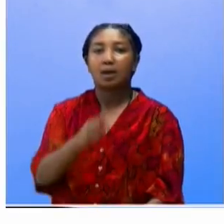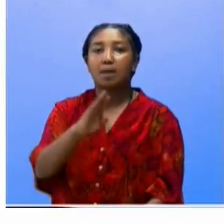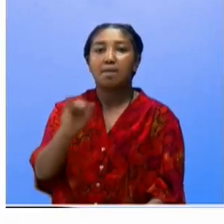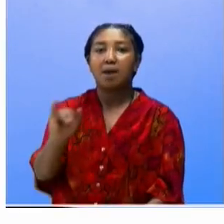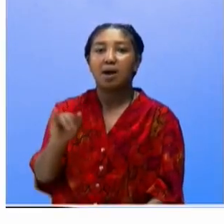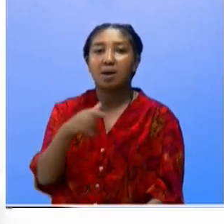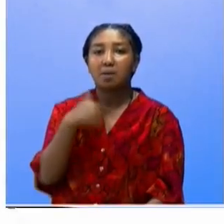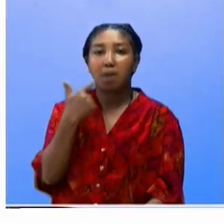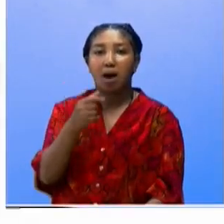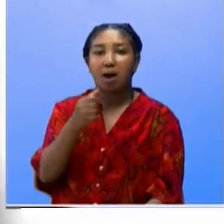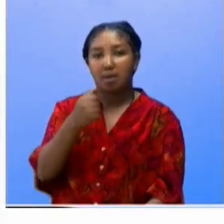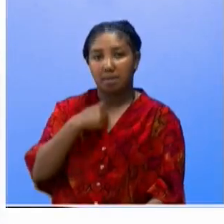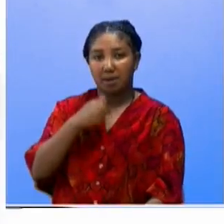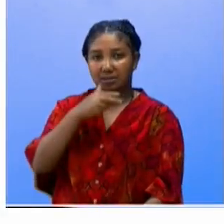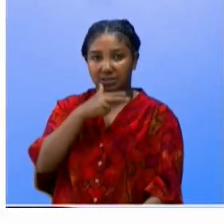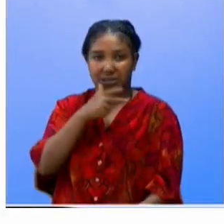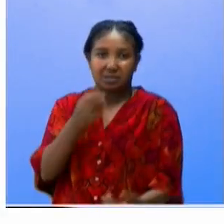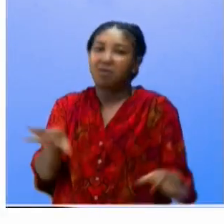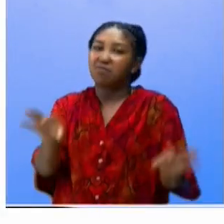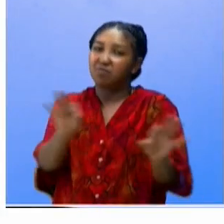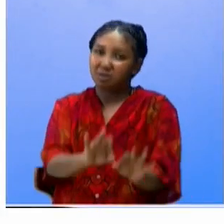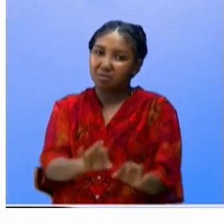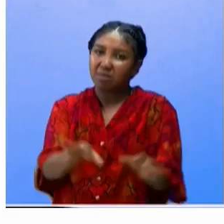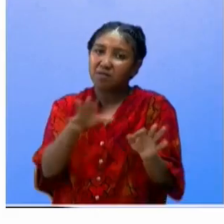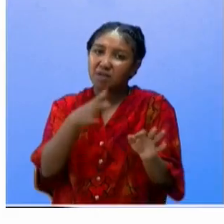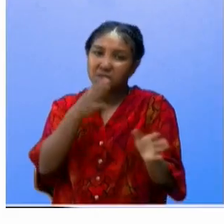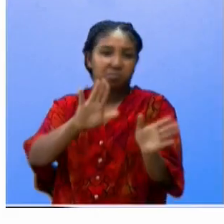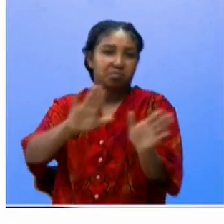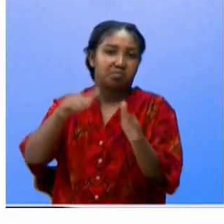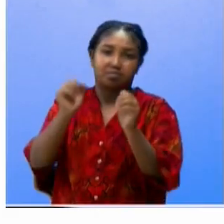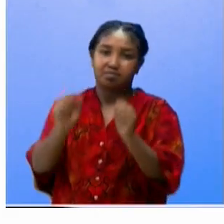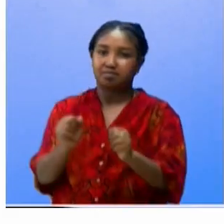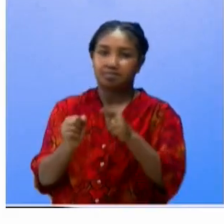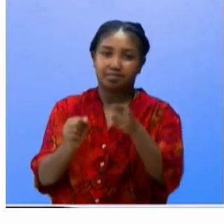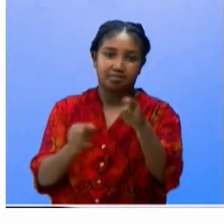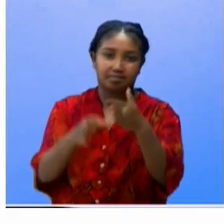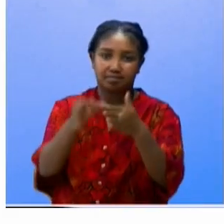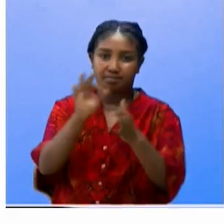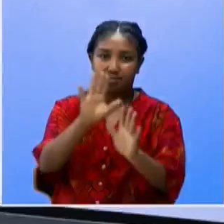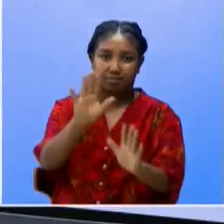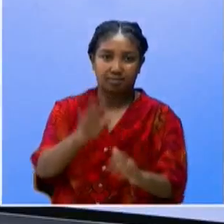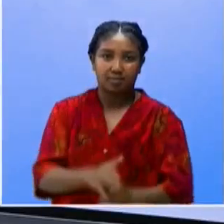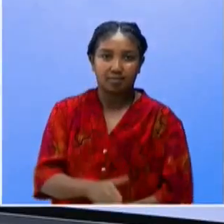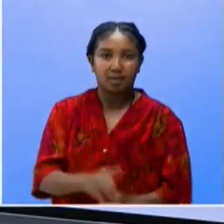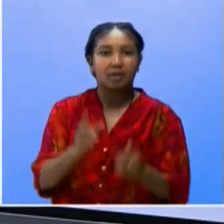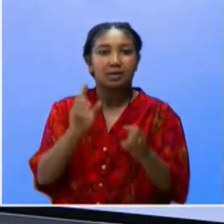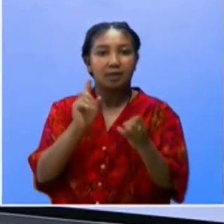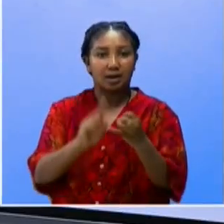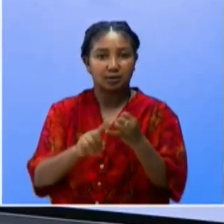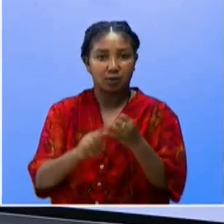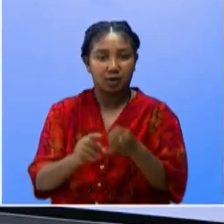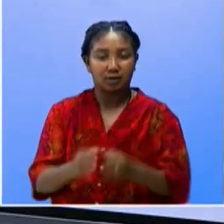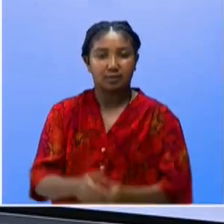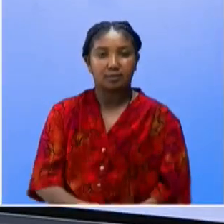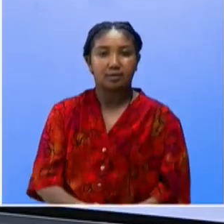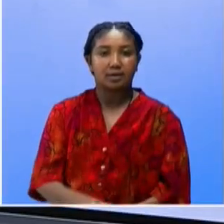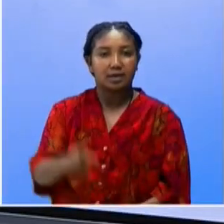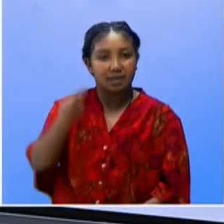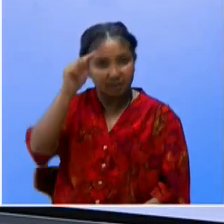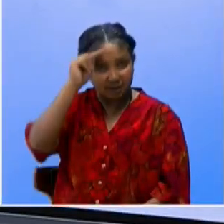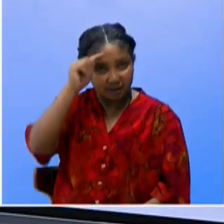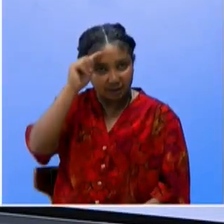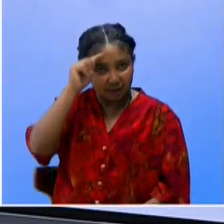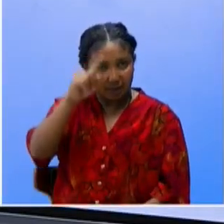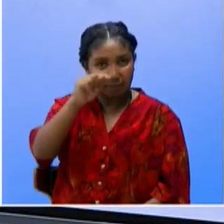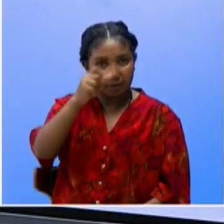by my sister, if necessary. If not, we can leave it. The last one. Tamam opened